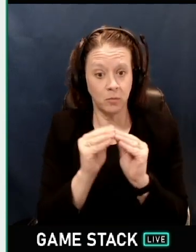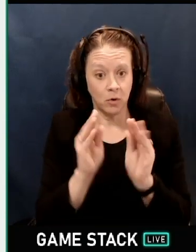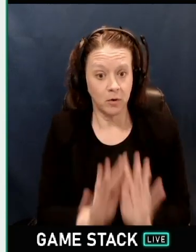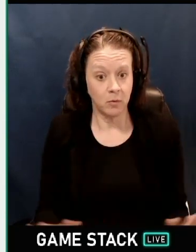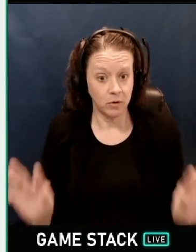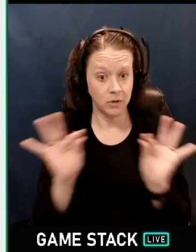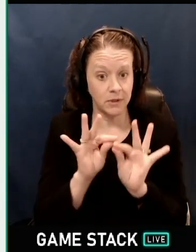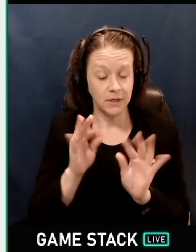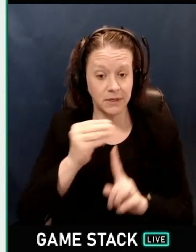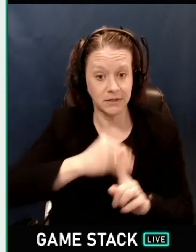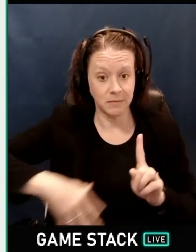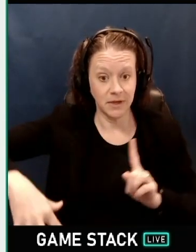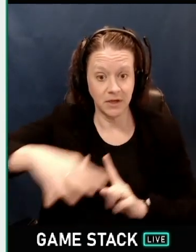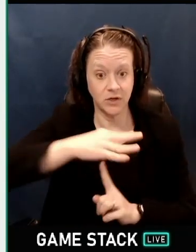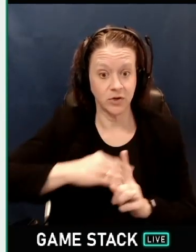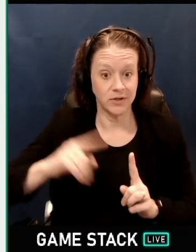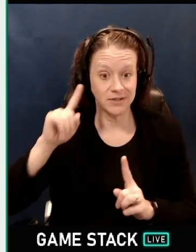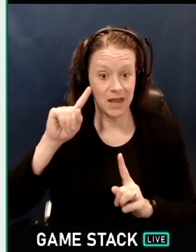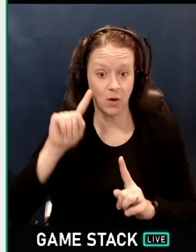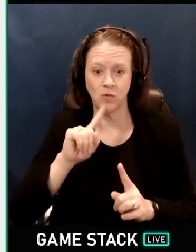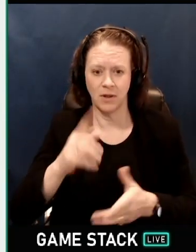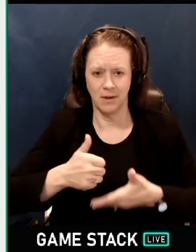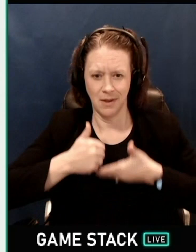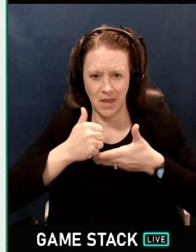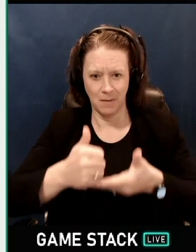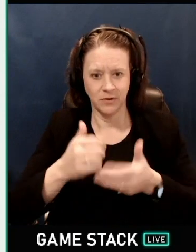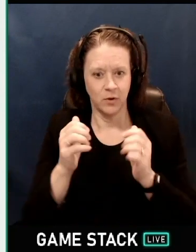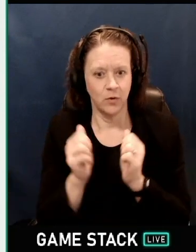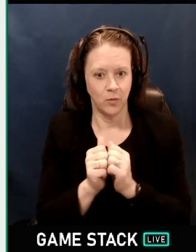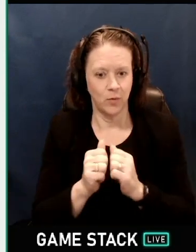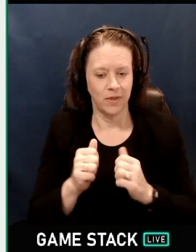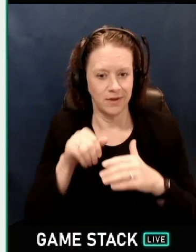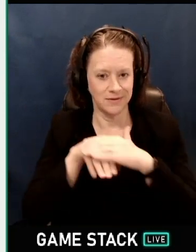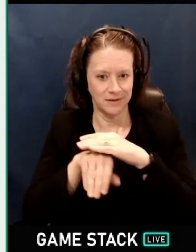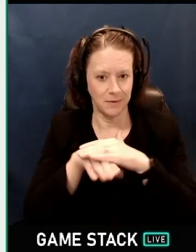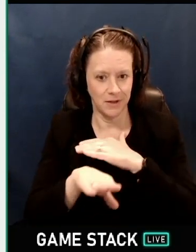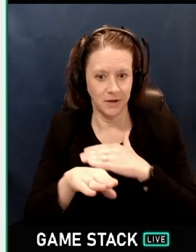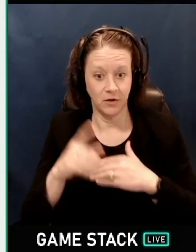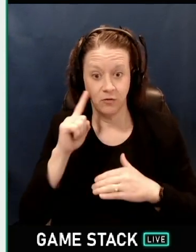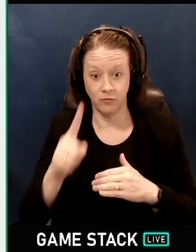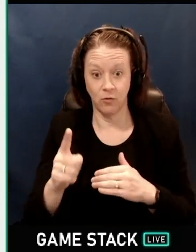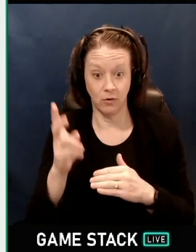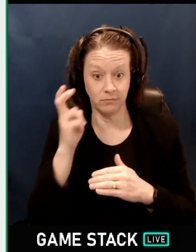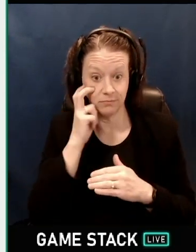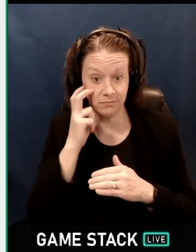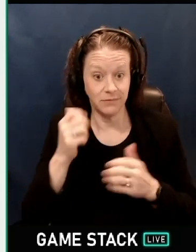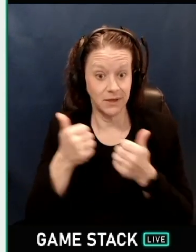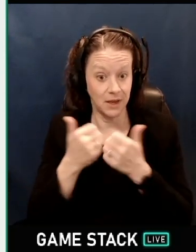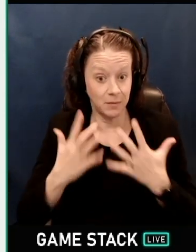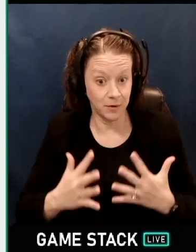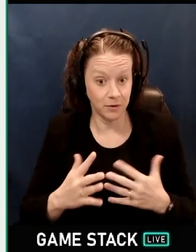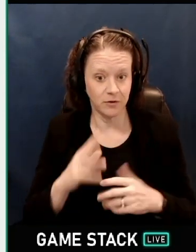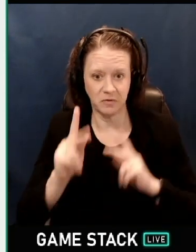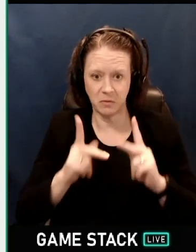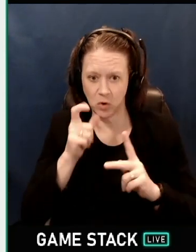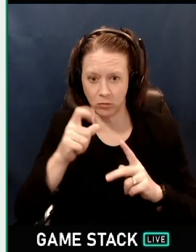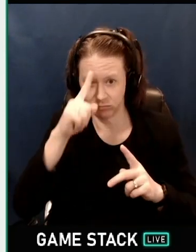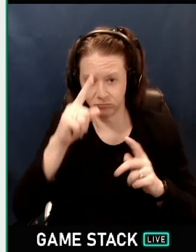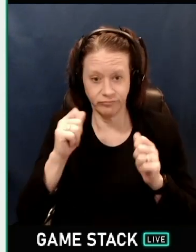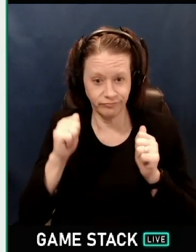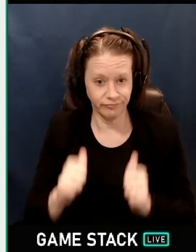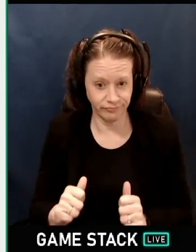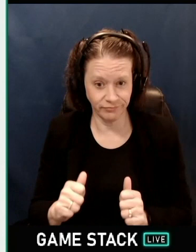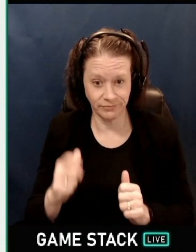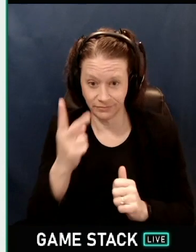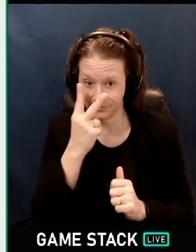with accessibility. For our gamers without sight, we can give pinpoint information about where the